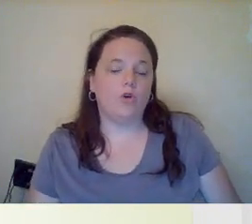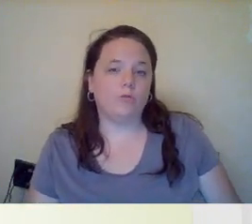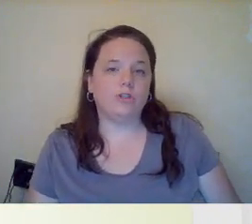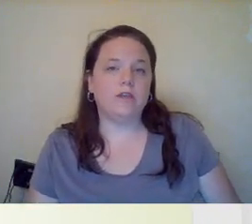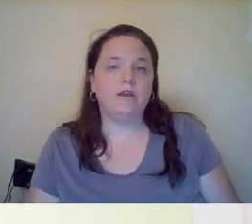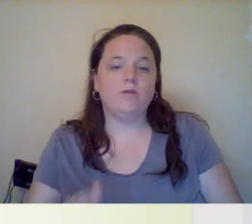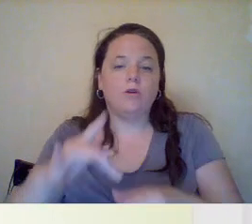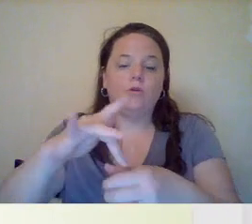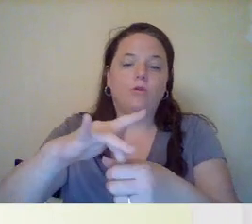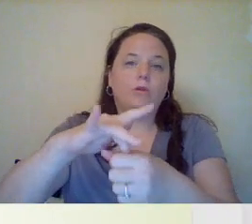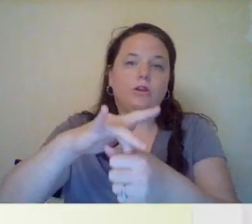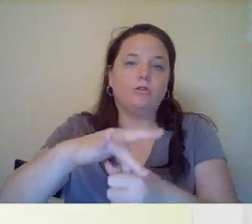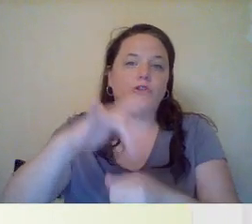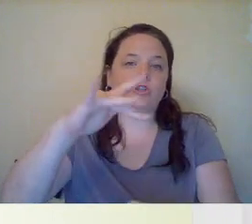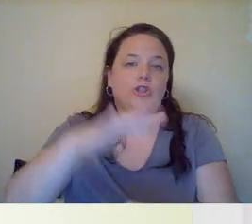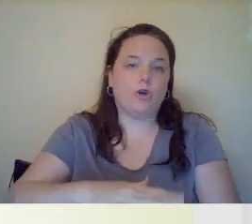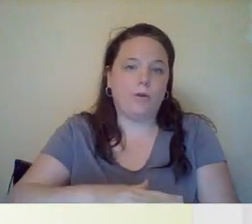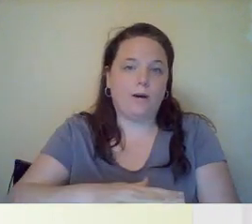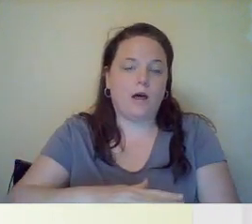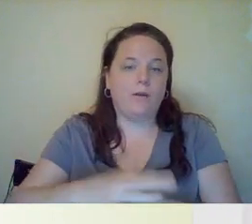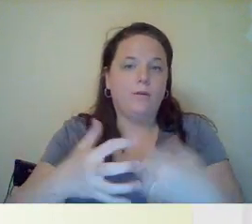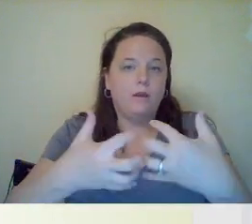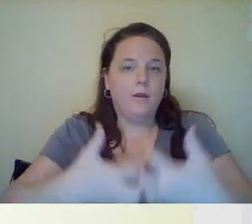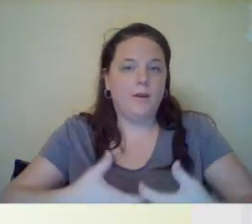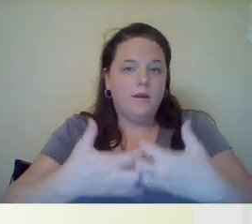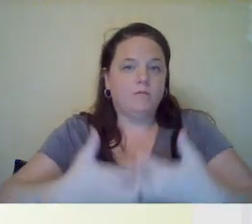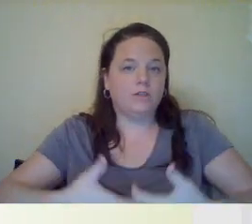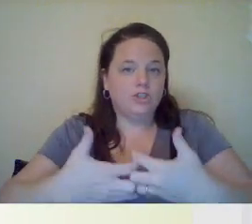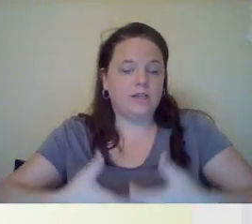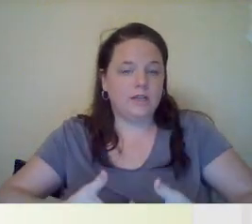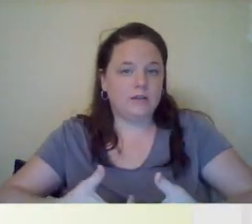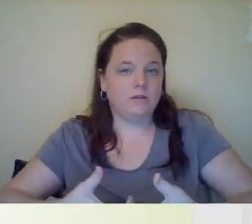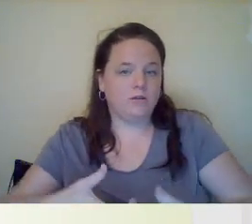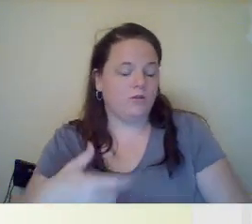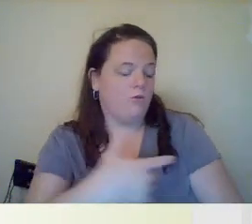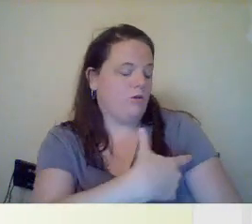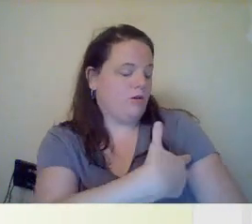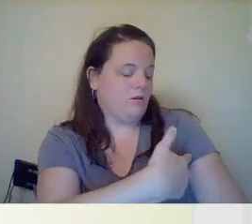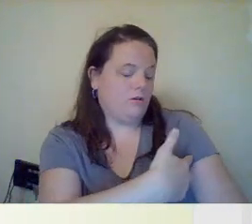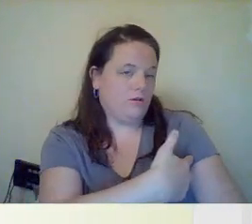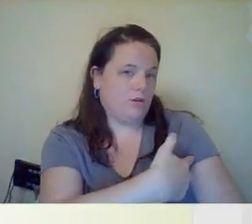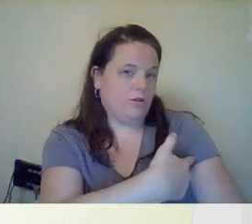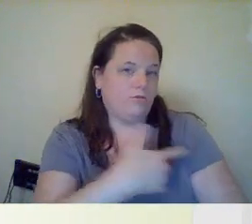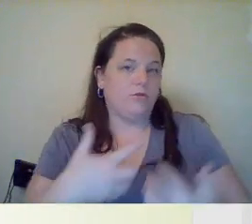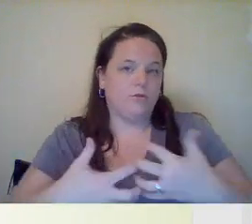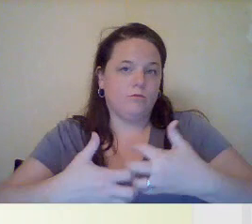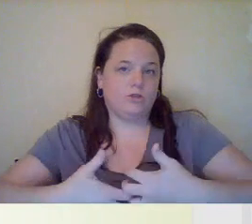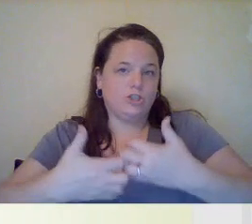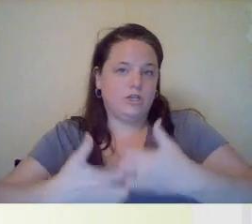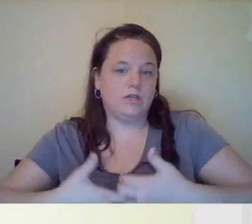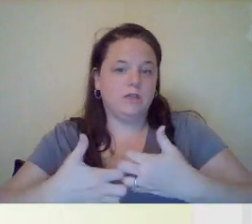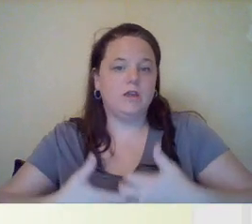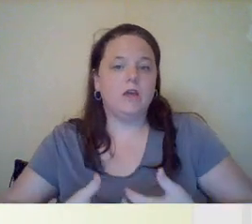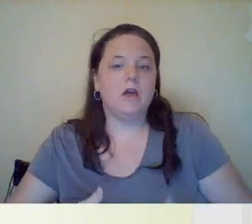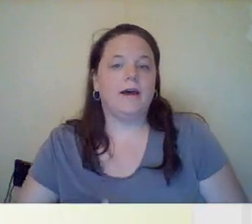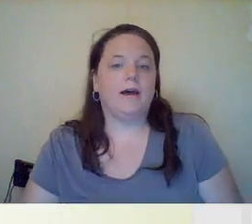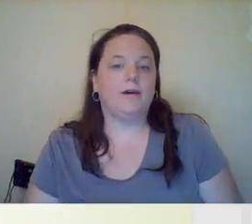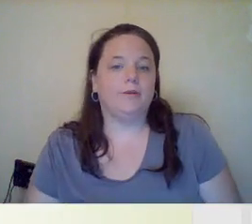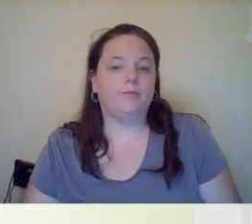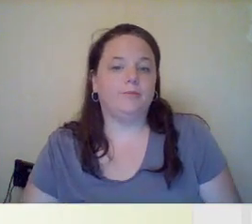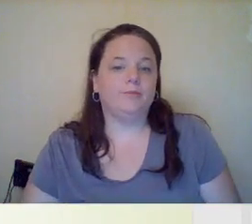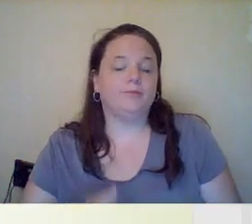For Coke machine, we do soda pop machine or Coke machine.